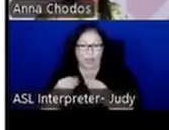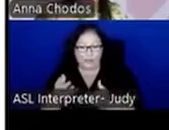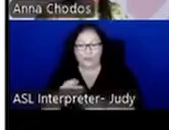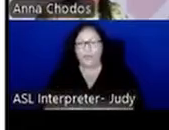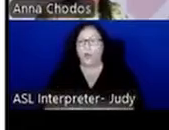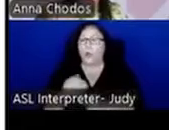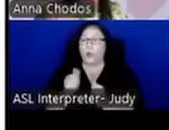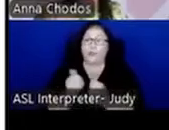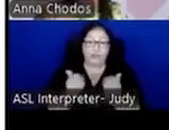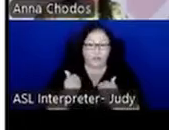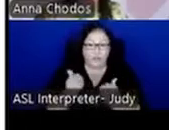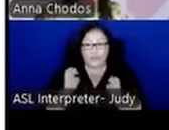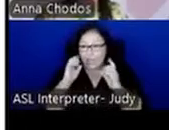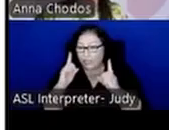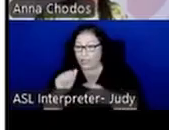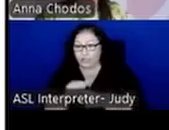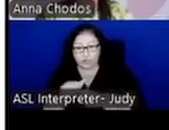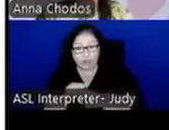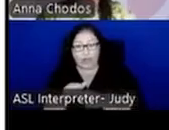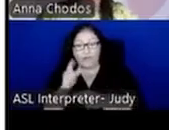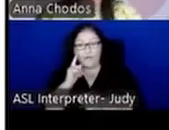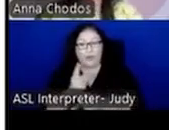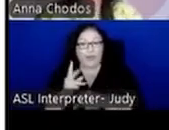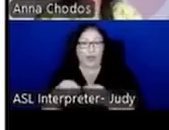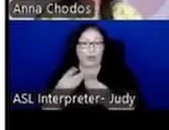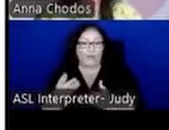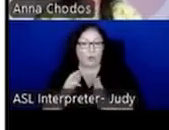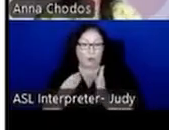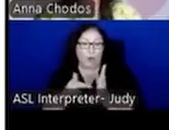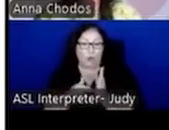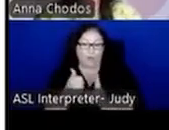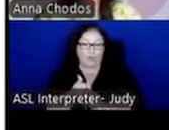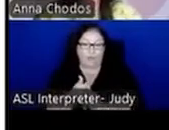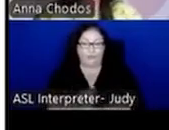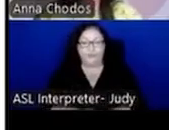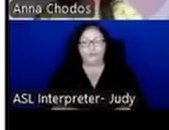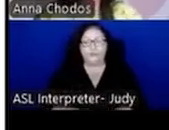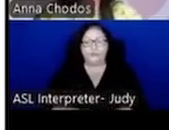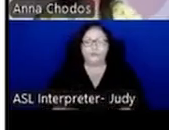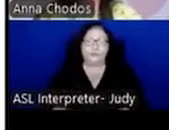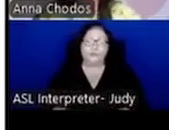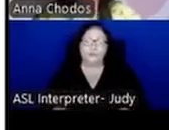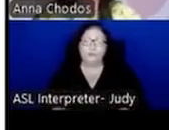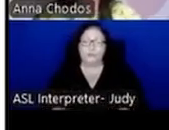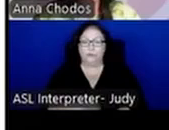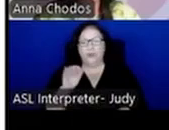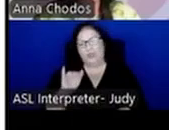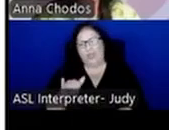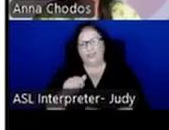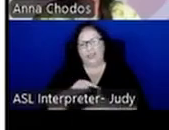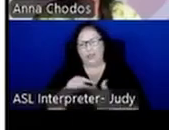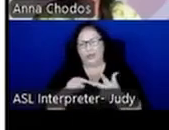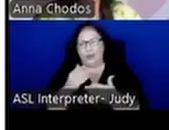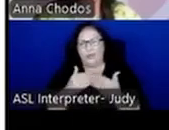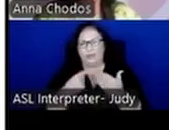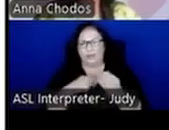training for the caregiving role themselves. So those are kind of the three pieces we teach. And